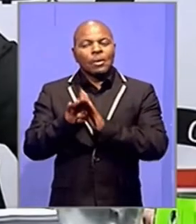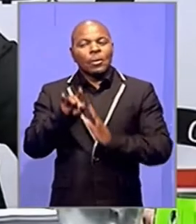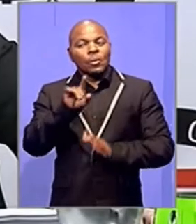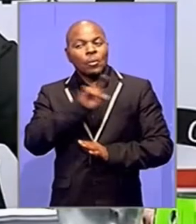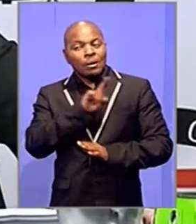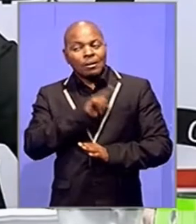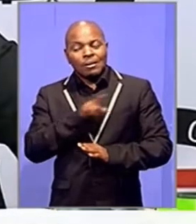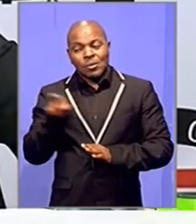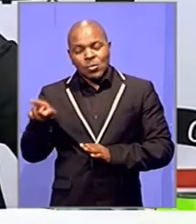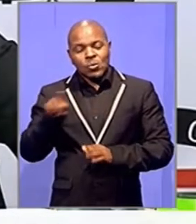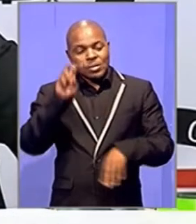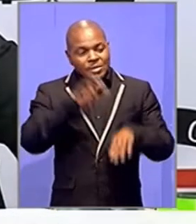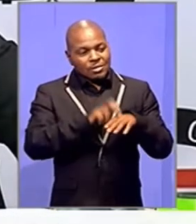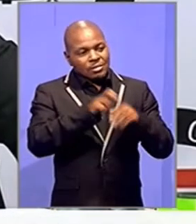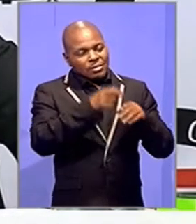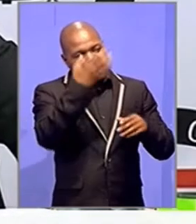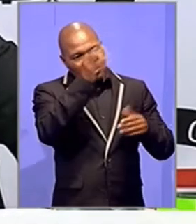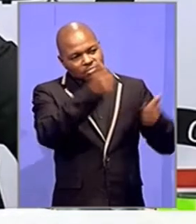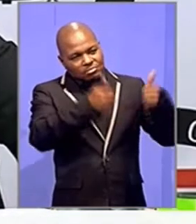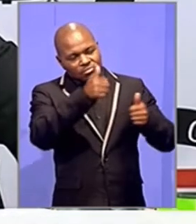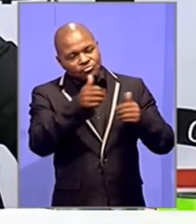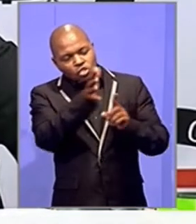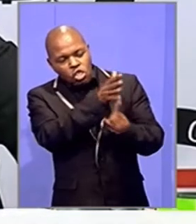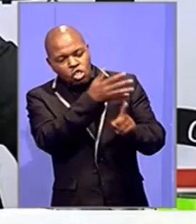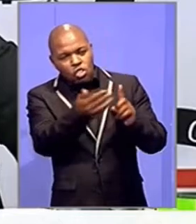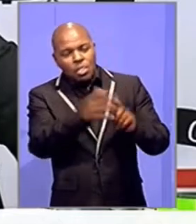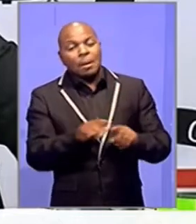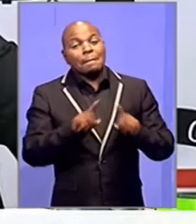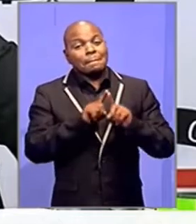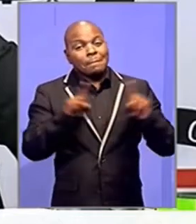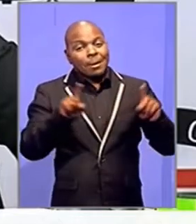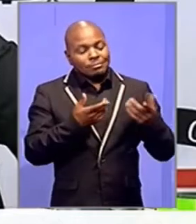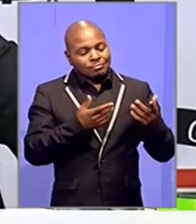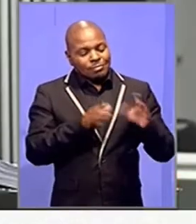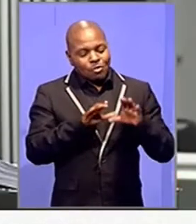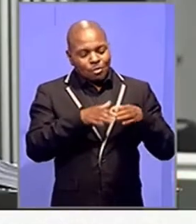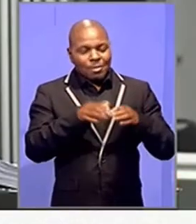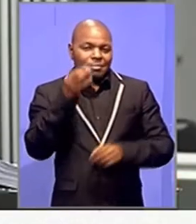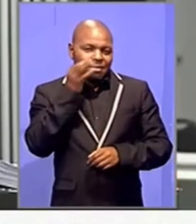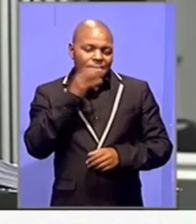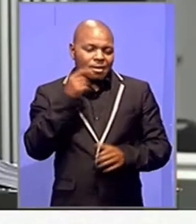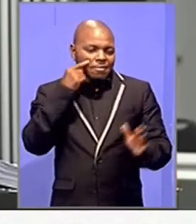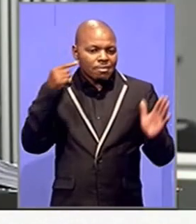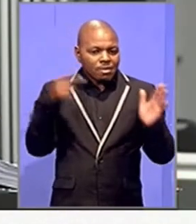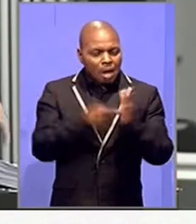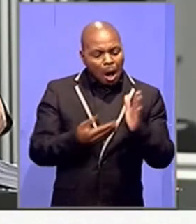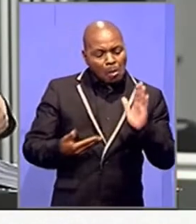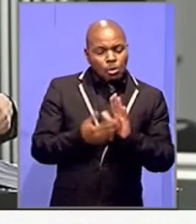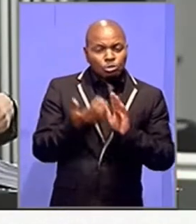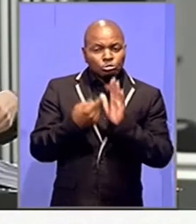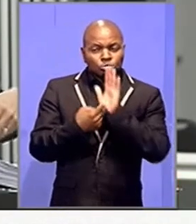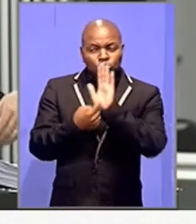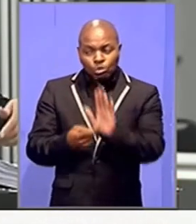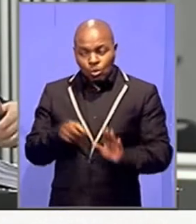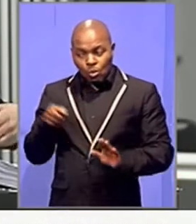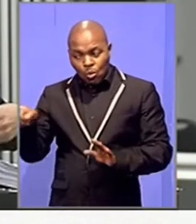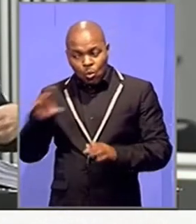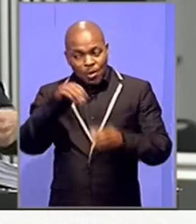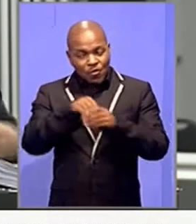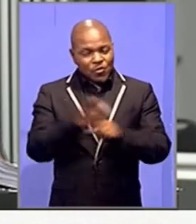bahlanka ba bang ba mmuso. Le ha o le jwalo, komishene e re ha ho bopaki bo bontshang ha Mantashe a ile a kenya letsoho tabeng